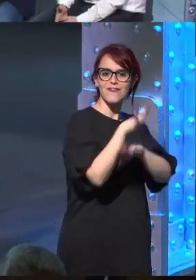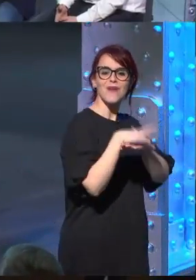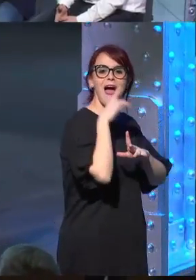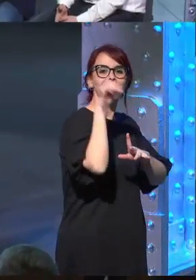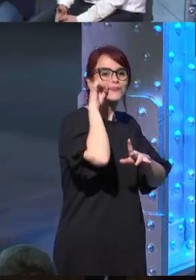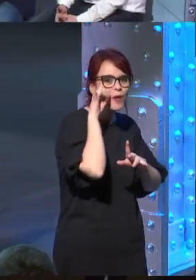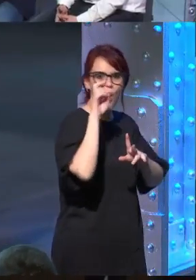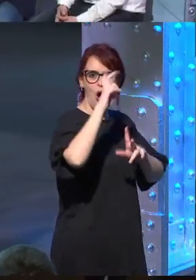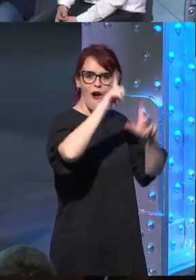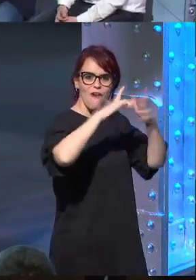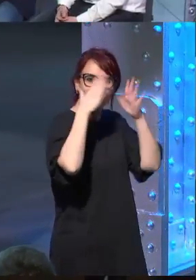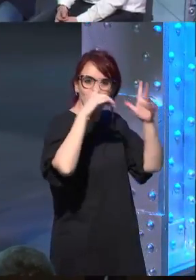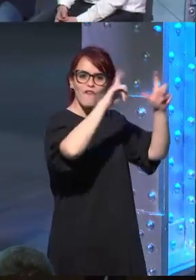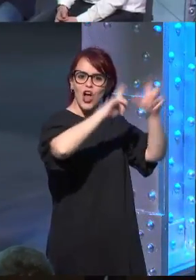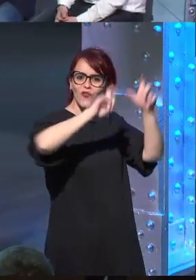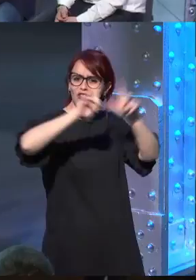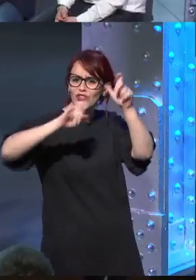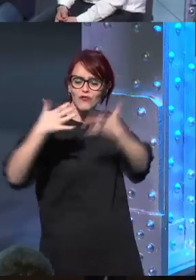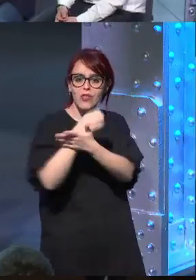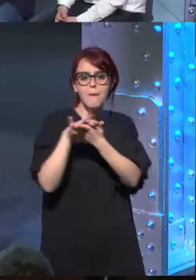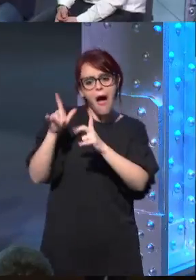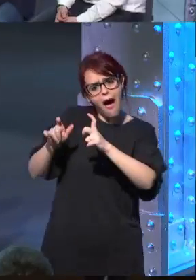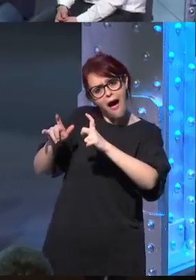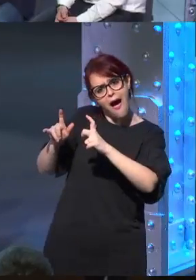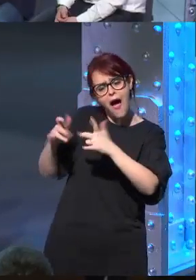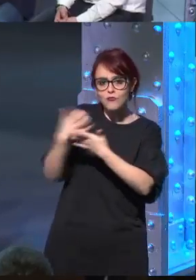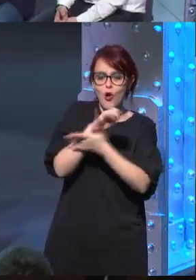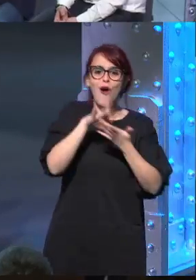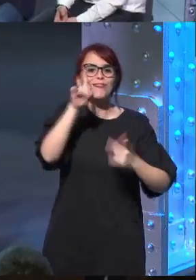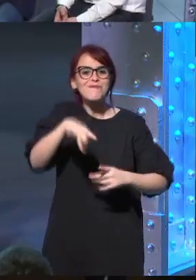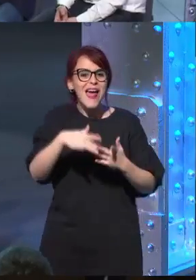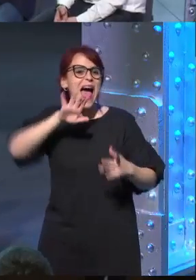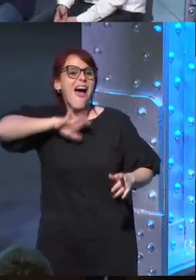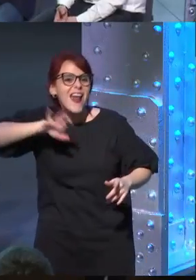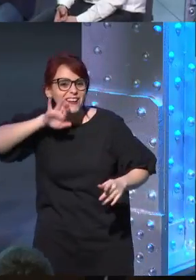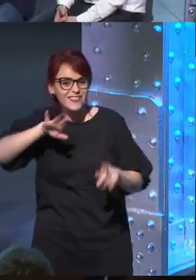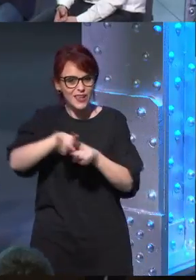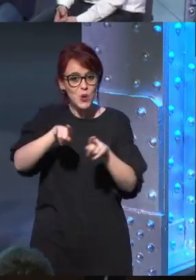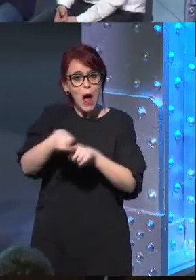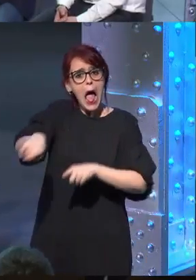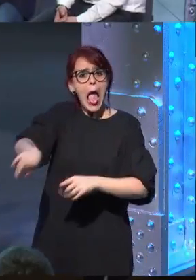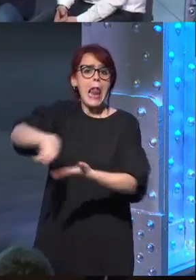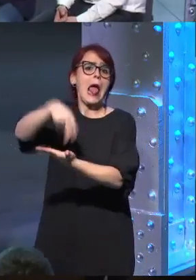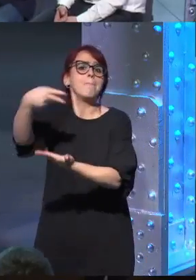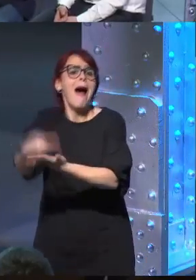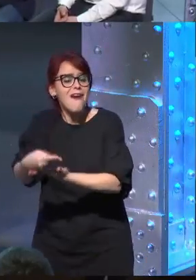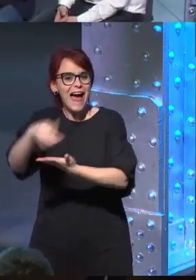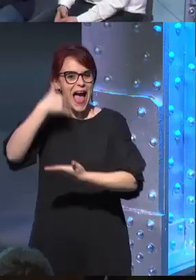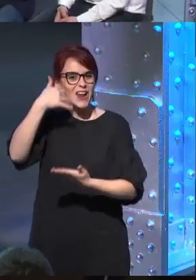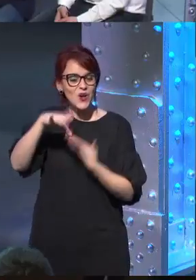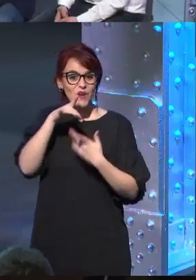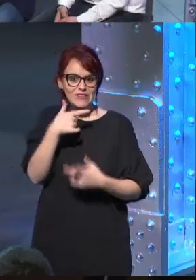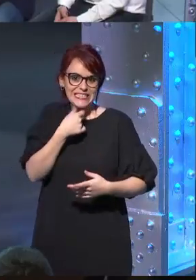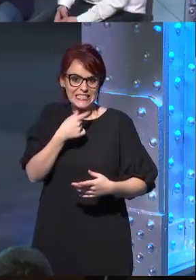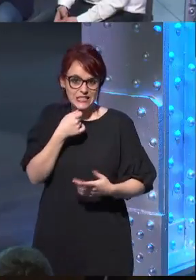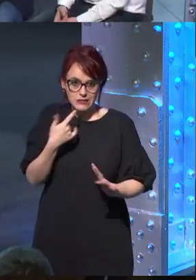as they are like an extension of them, they upload all the pictures, and not only pictures, but also the